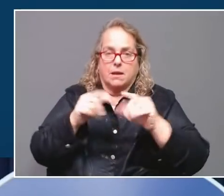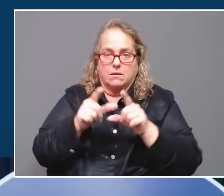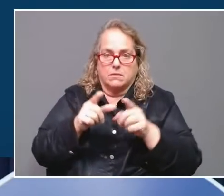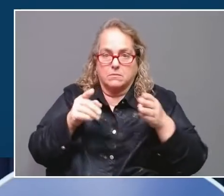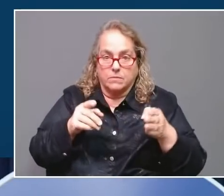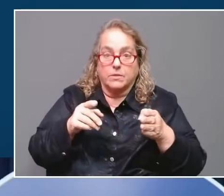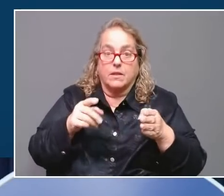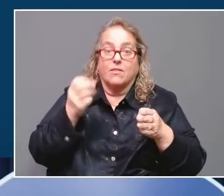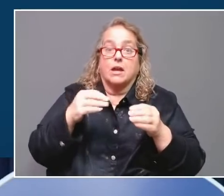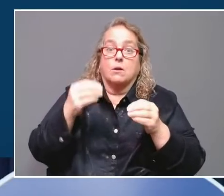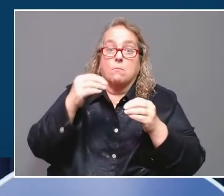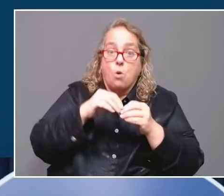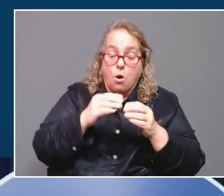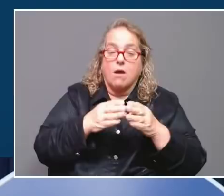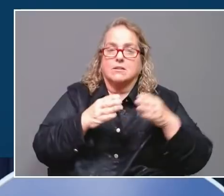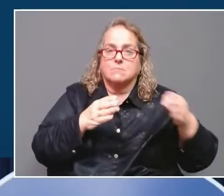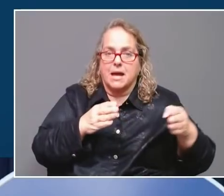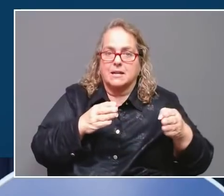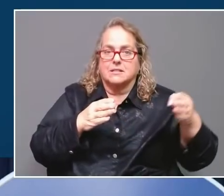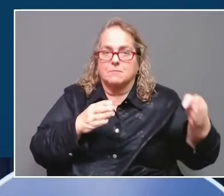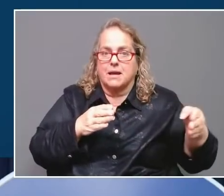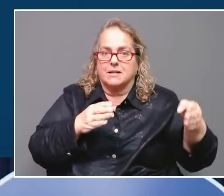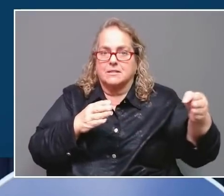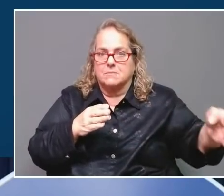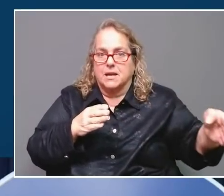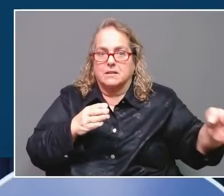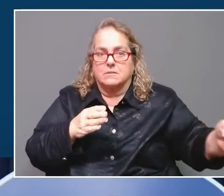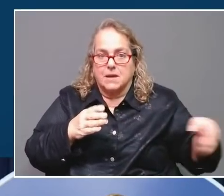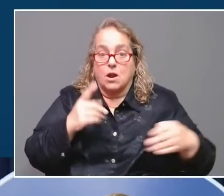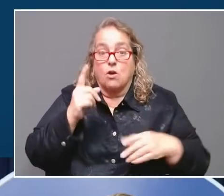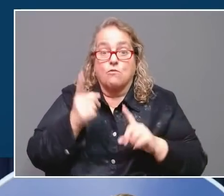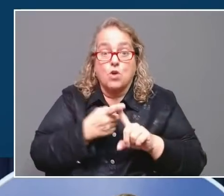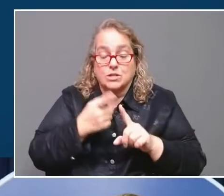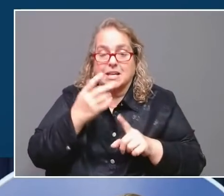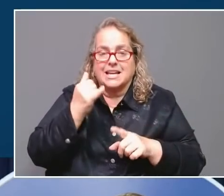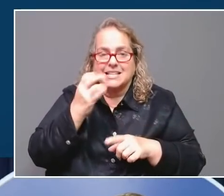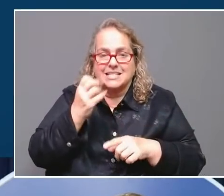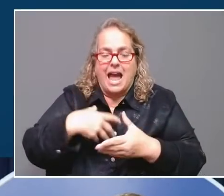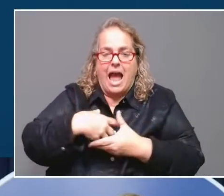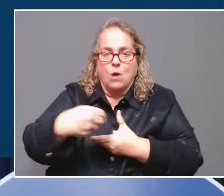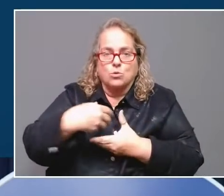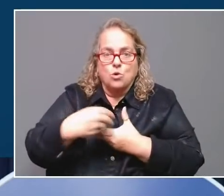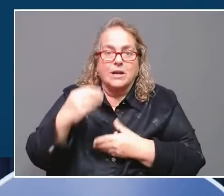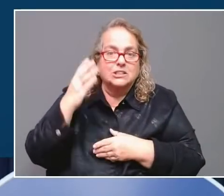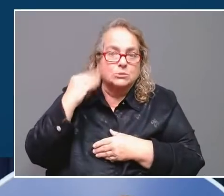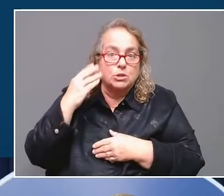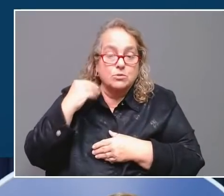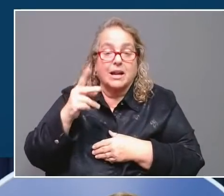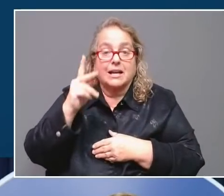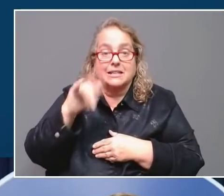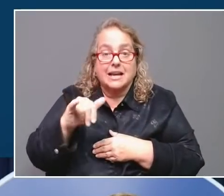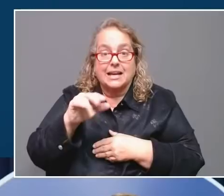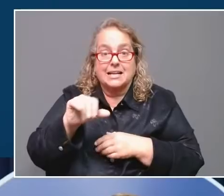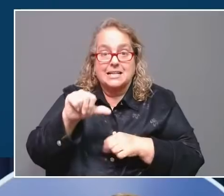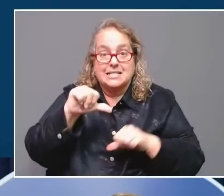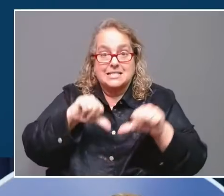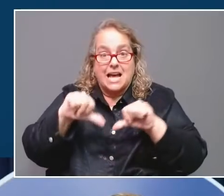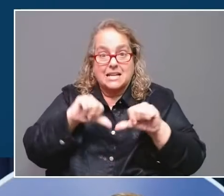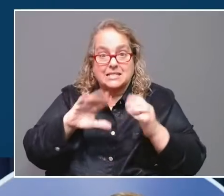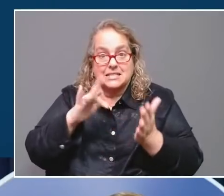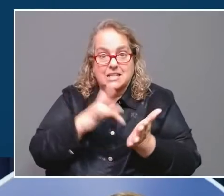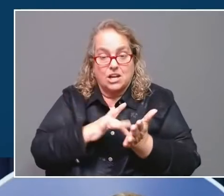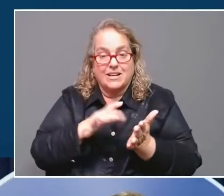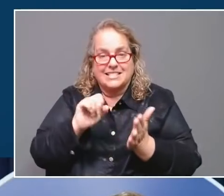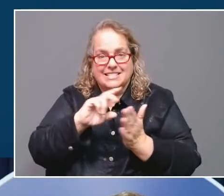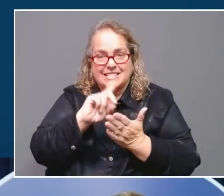outdoor experiential learning area that the Science Center, the Kentucky Science Center, is helping to design. So it's not